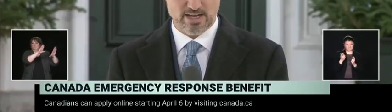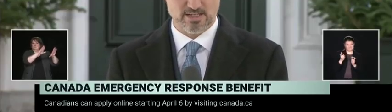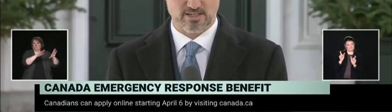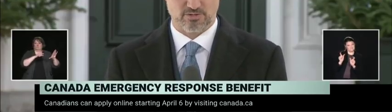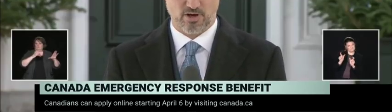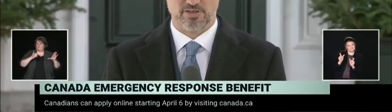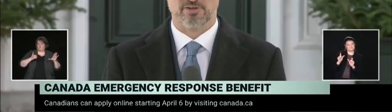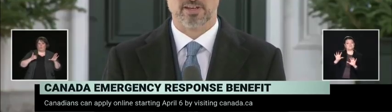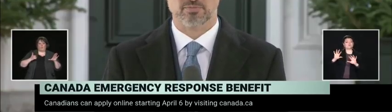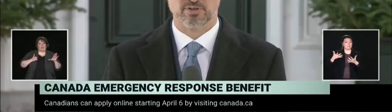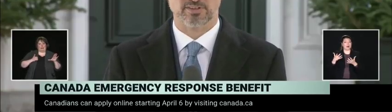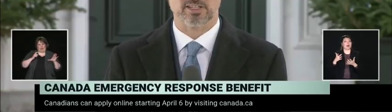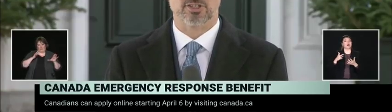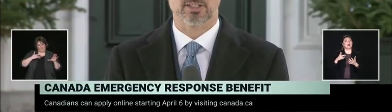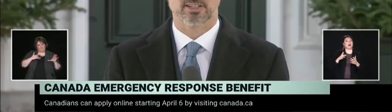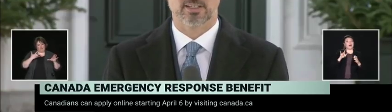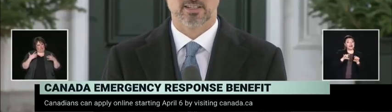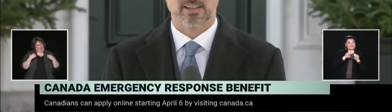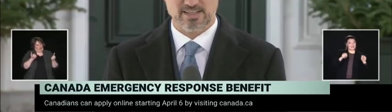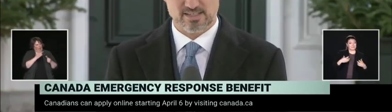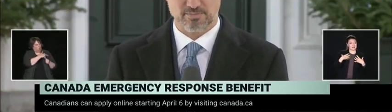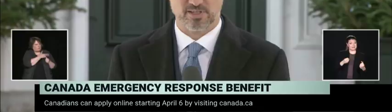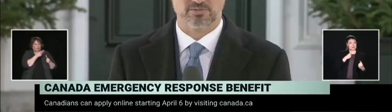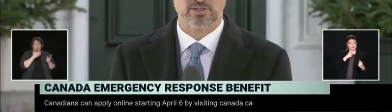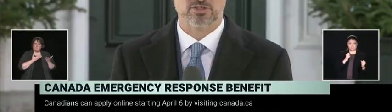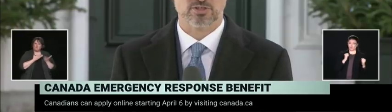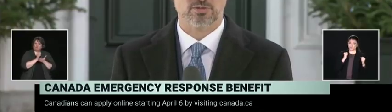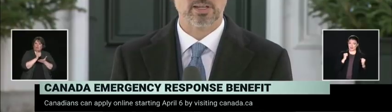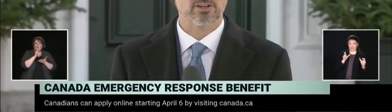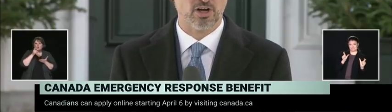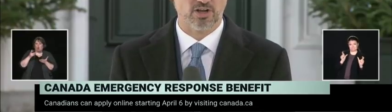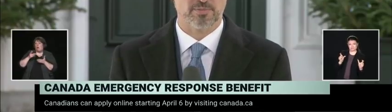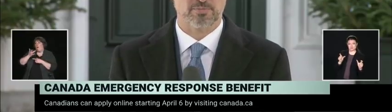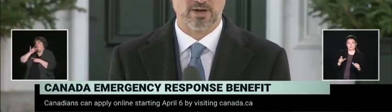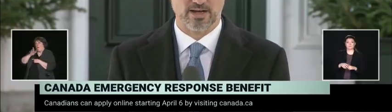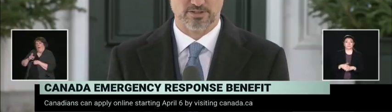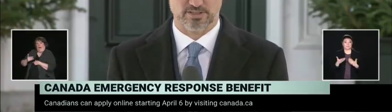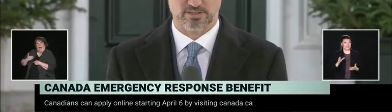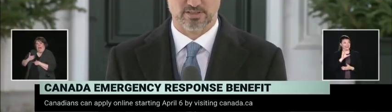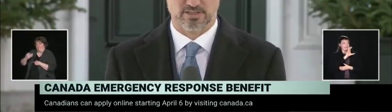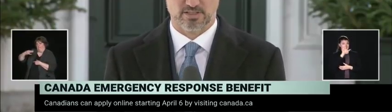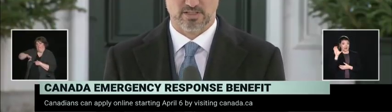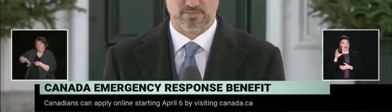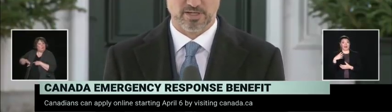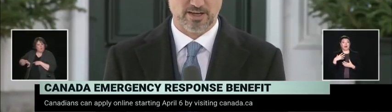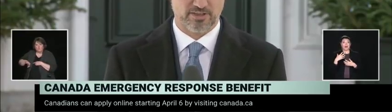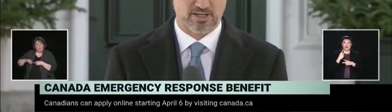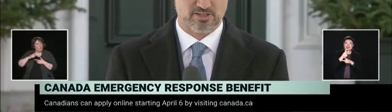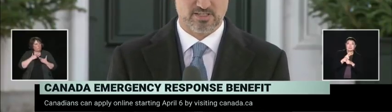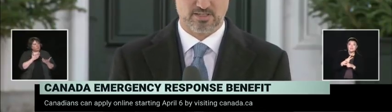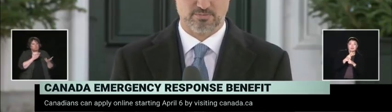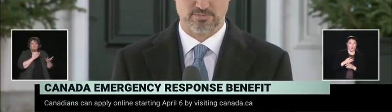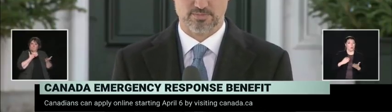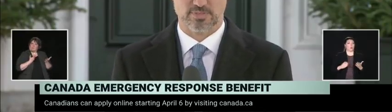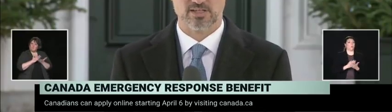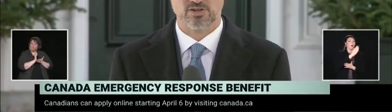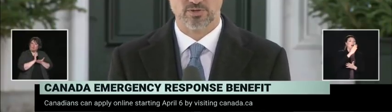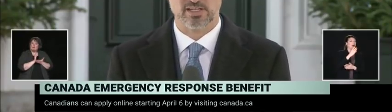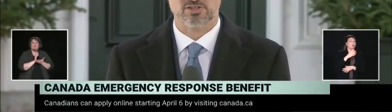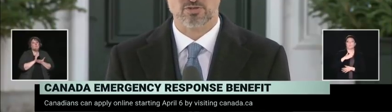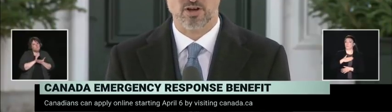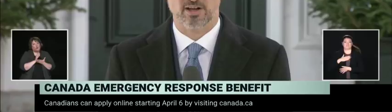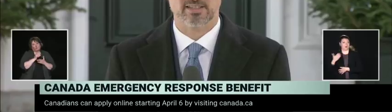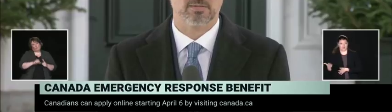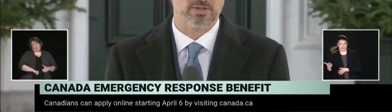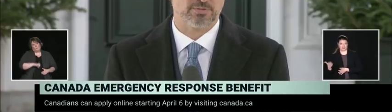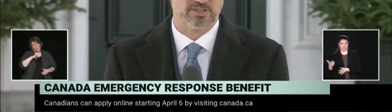a right rather than a privilege, and that's something of which we can all be proud. But our healthcare system is only